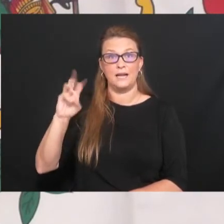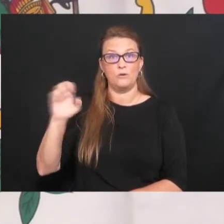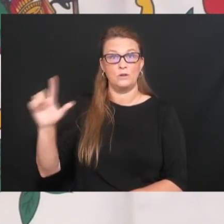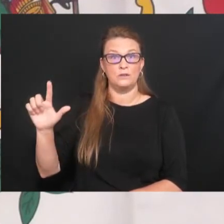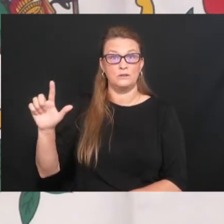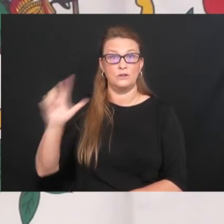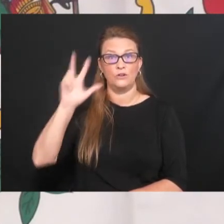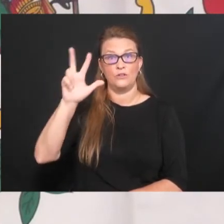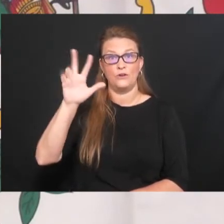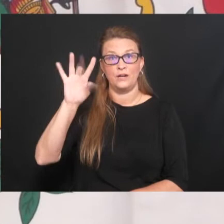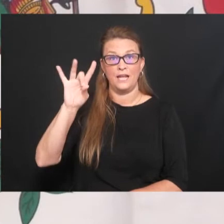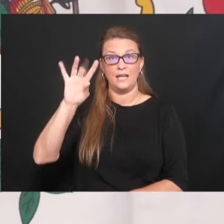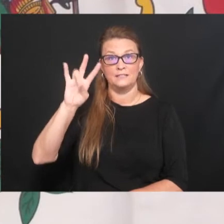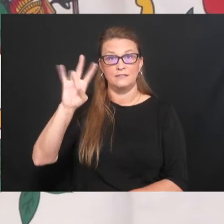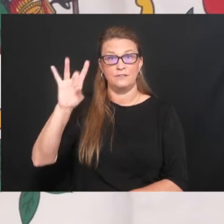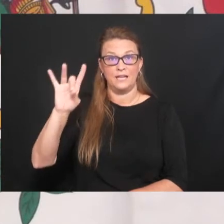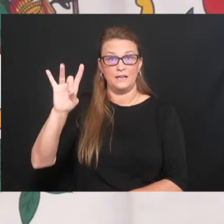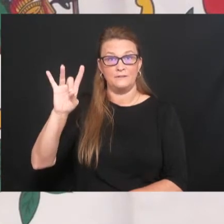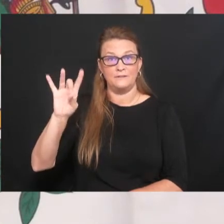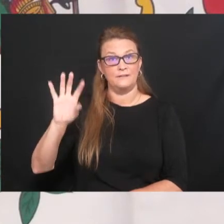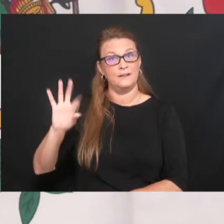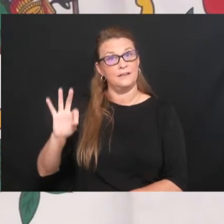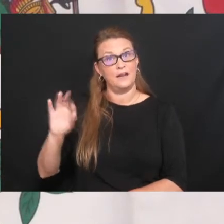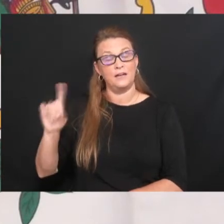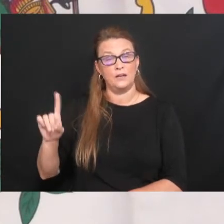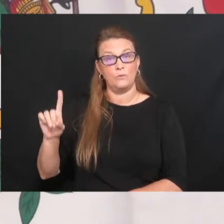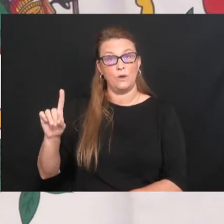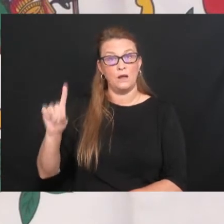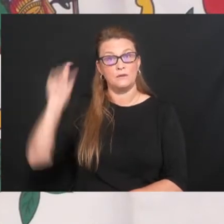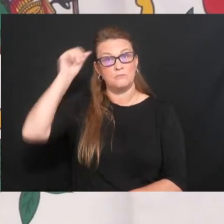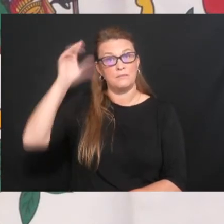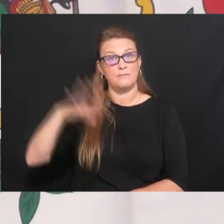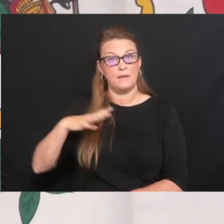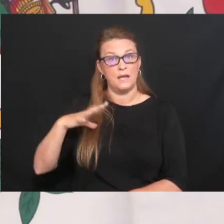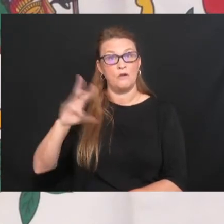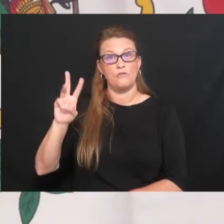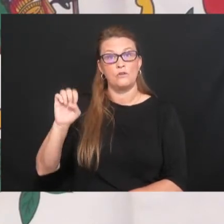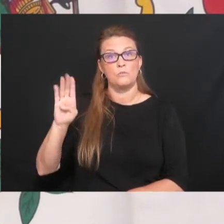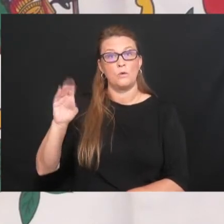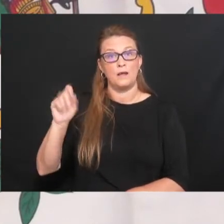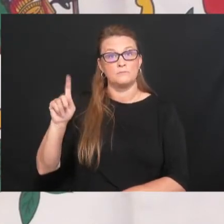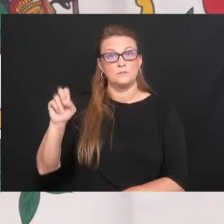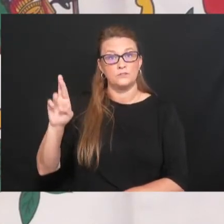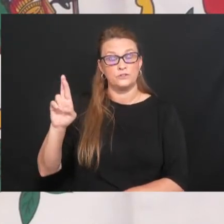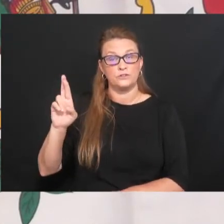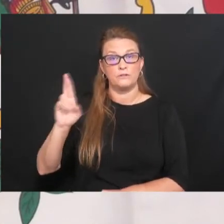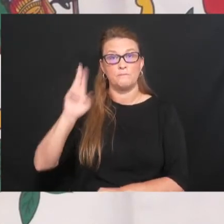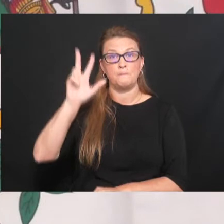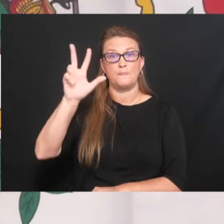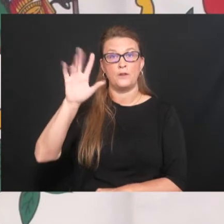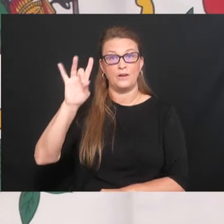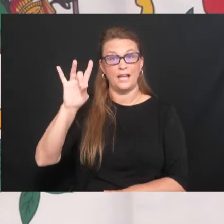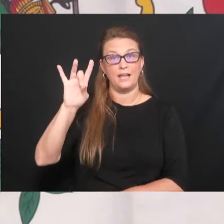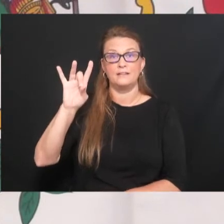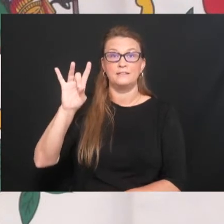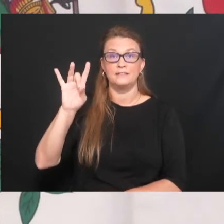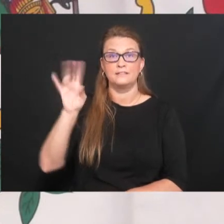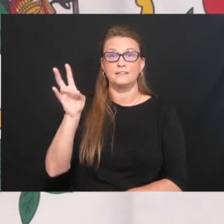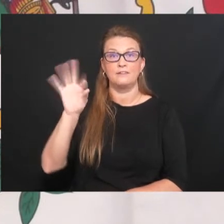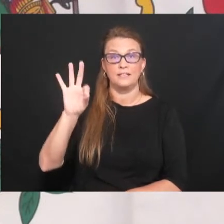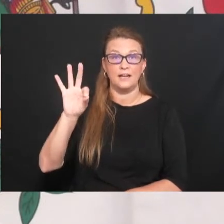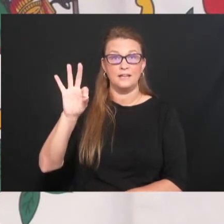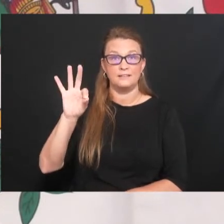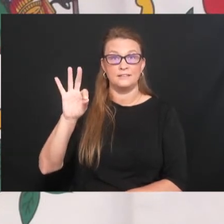The 3,878th death, a 91-year-old male from Webster County. The 3,879th